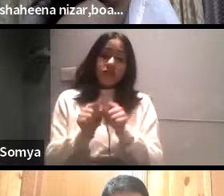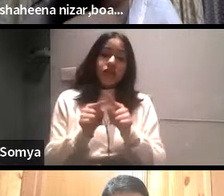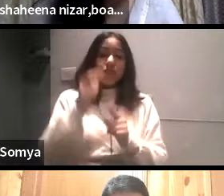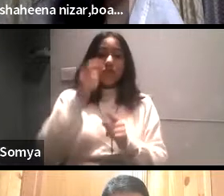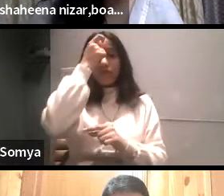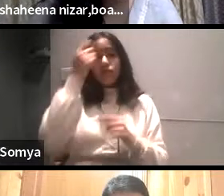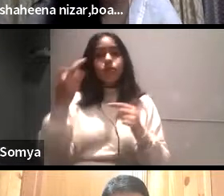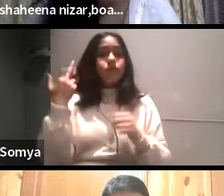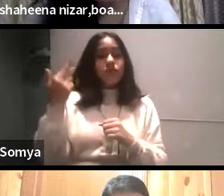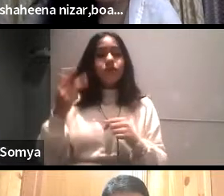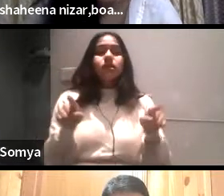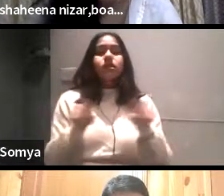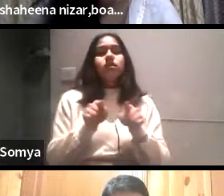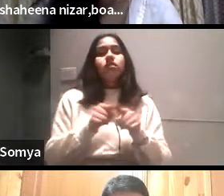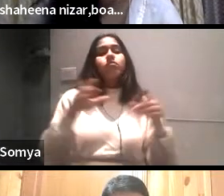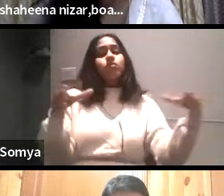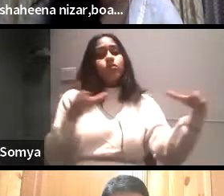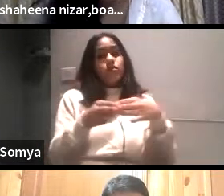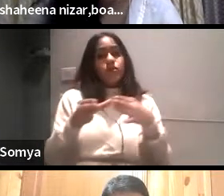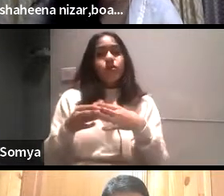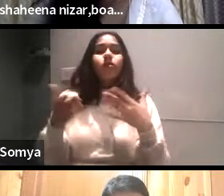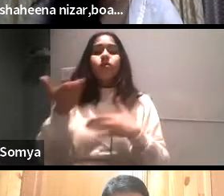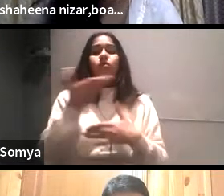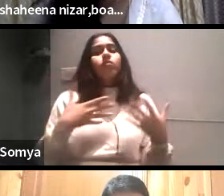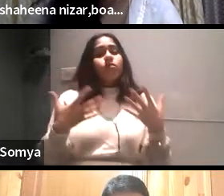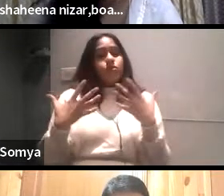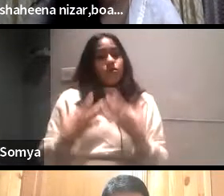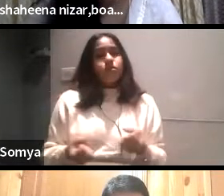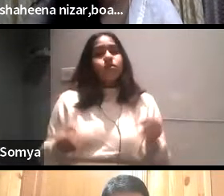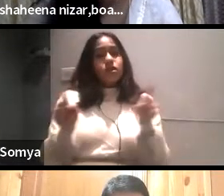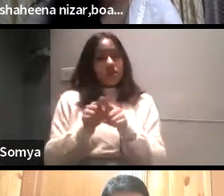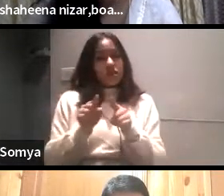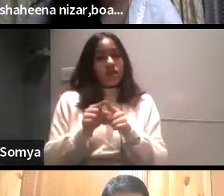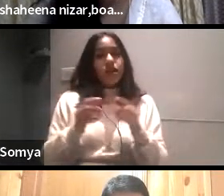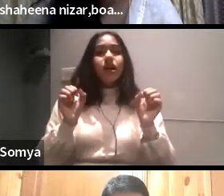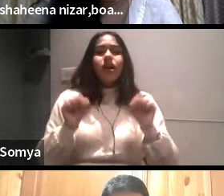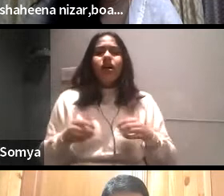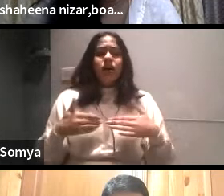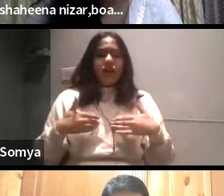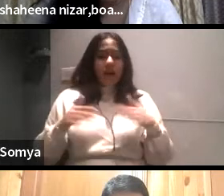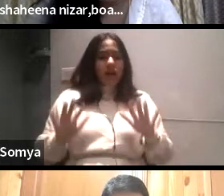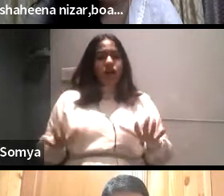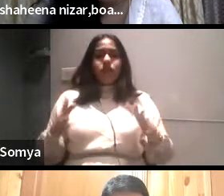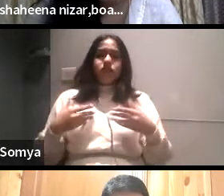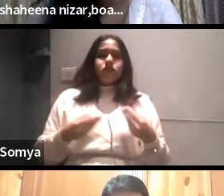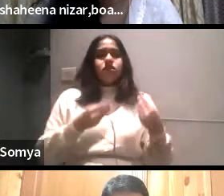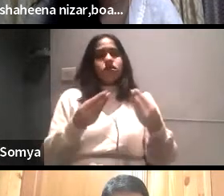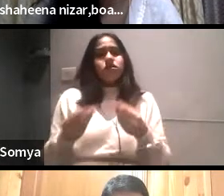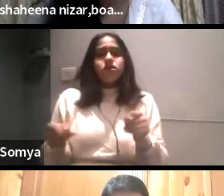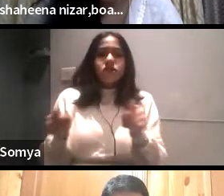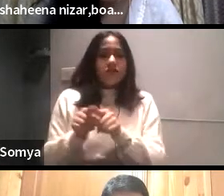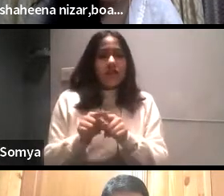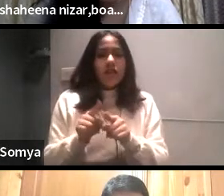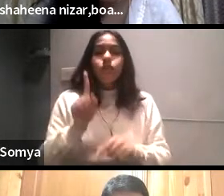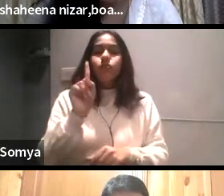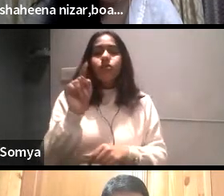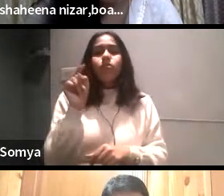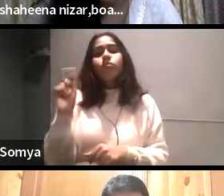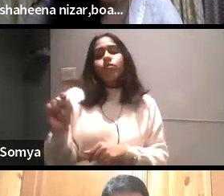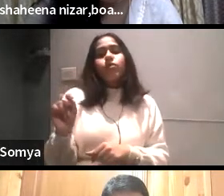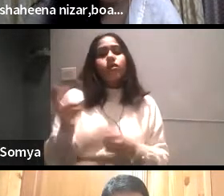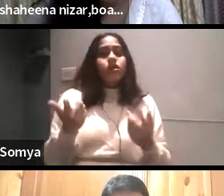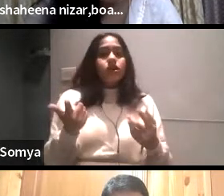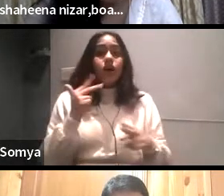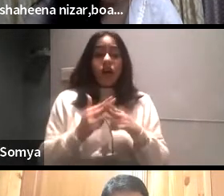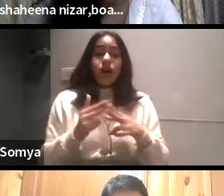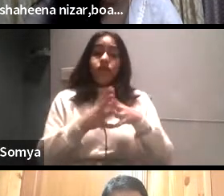within the community. And we want to be there to support them in however we can. One of the things, and I think